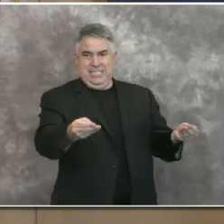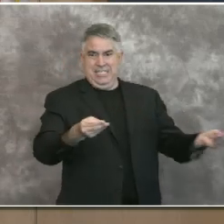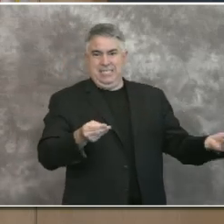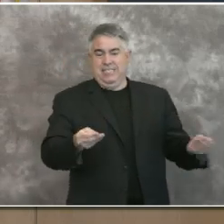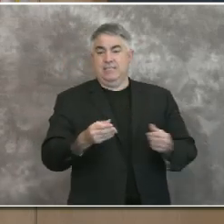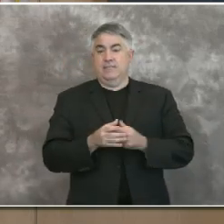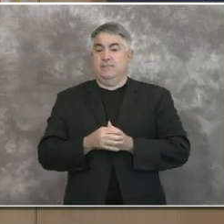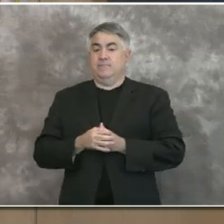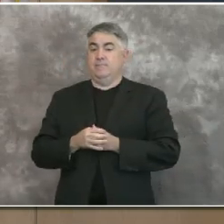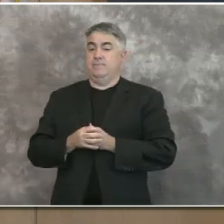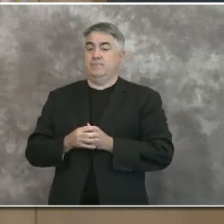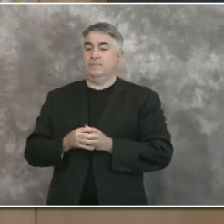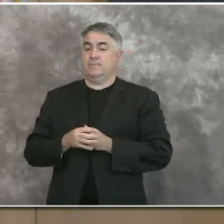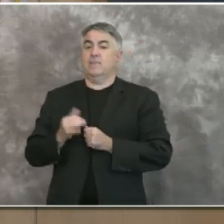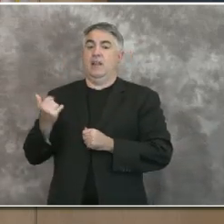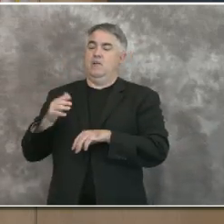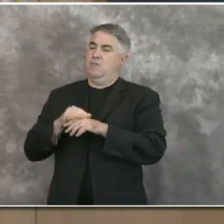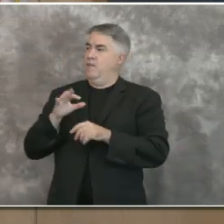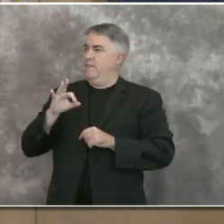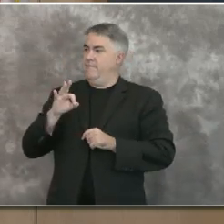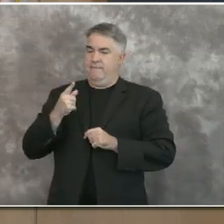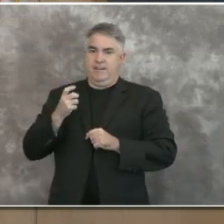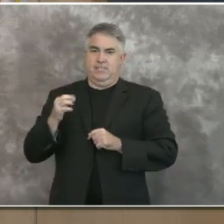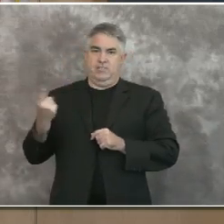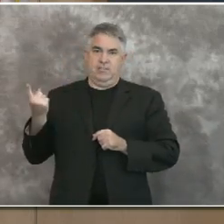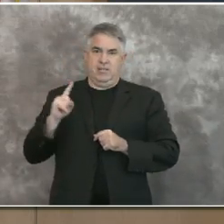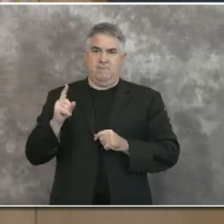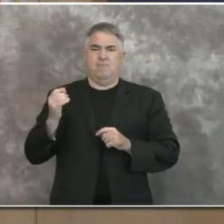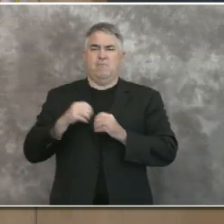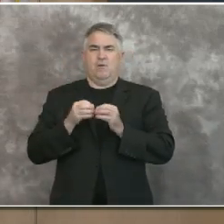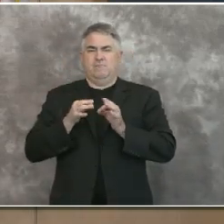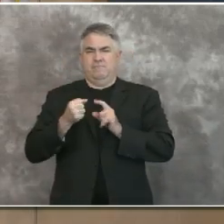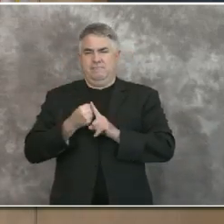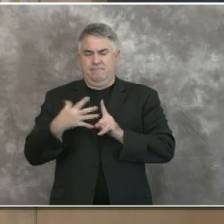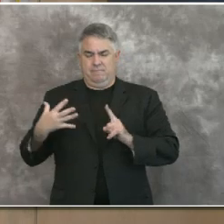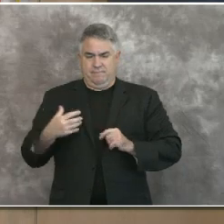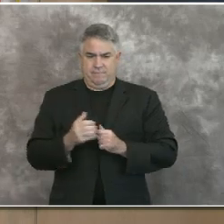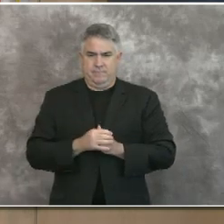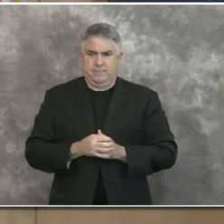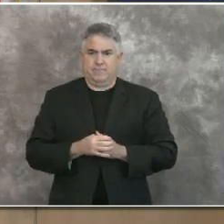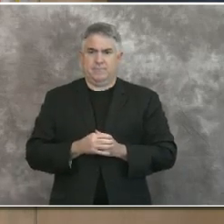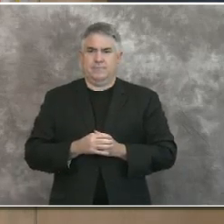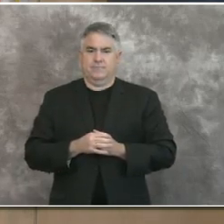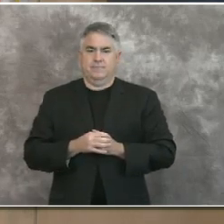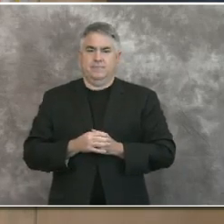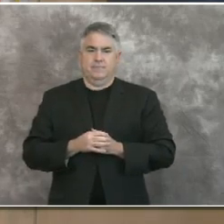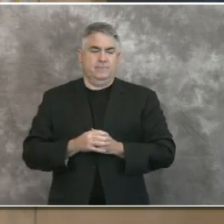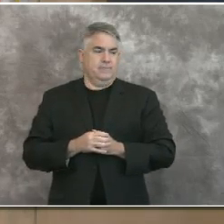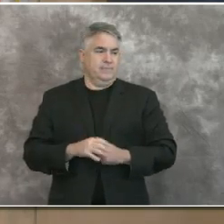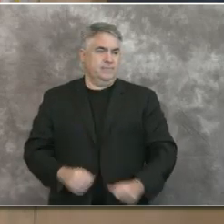call Supervisor Fletcher up to go into a little bit more detail. Thank you.